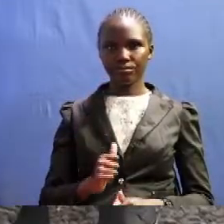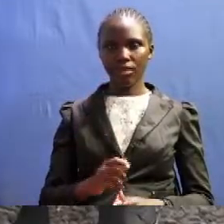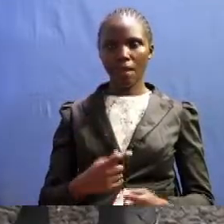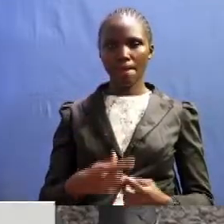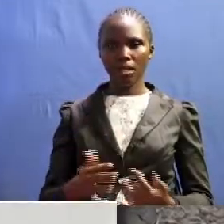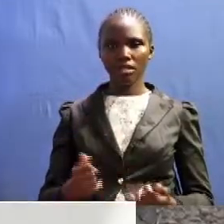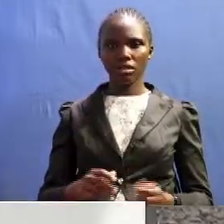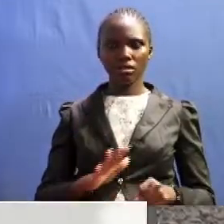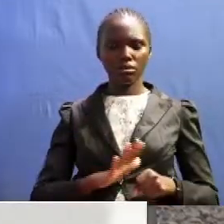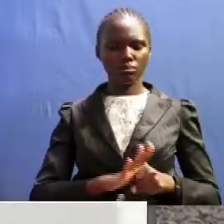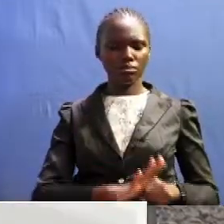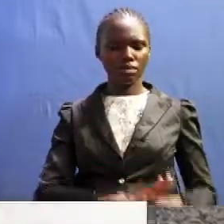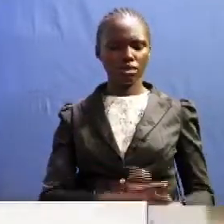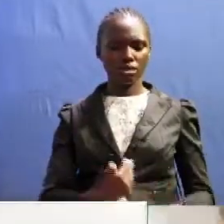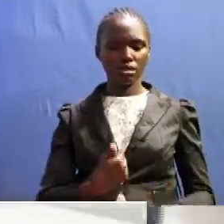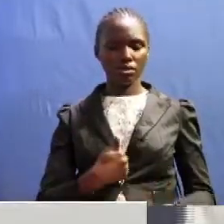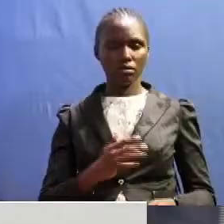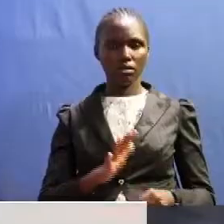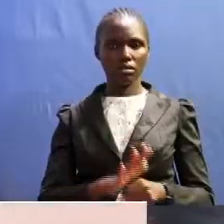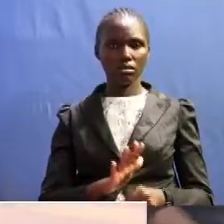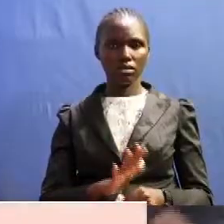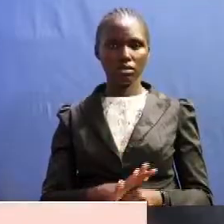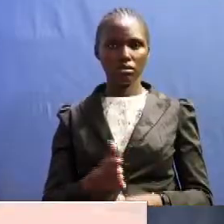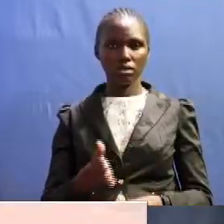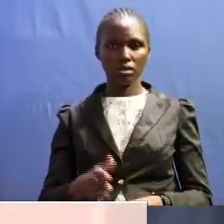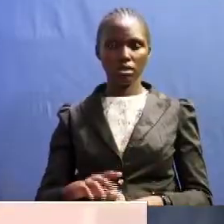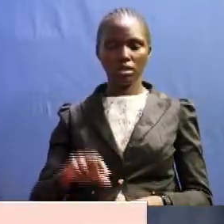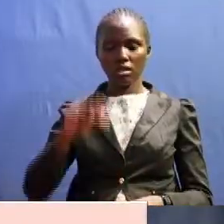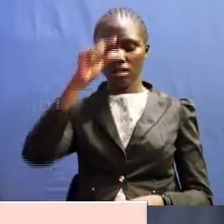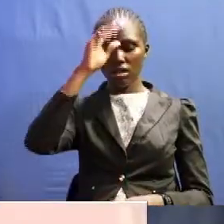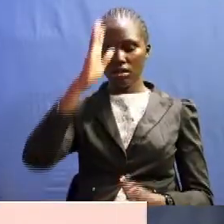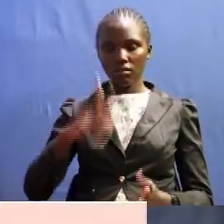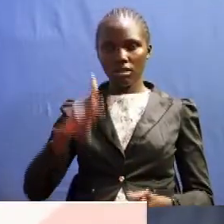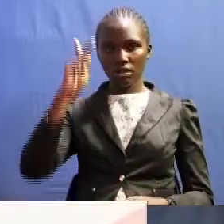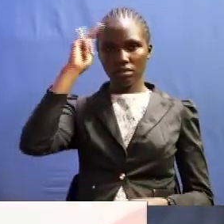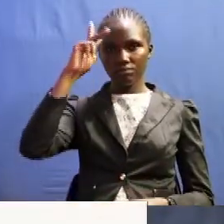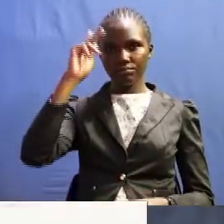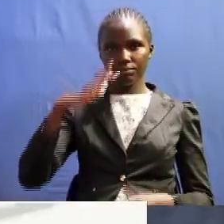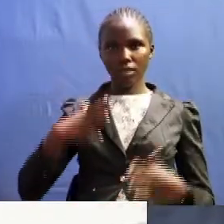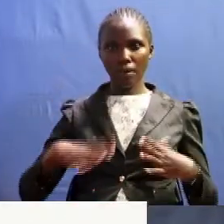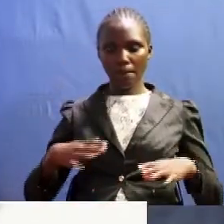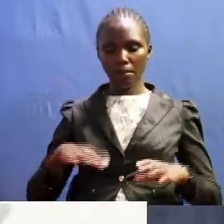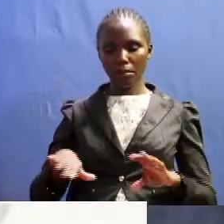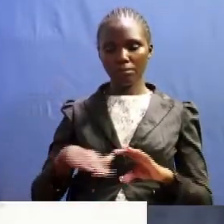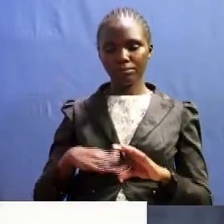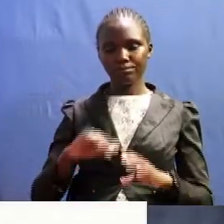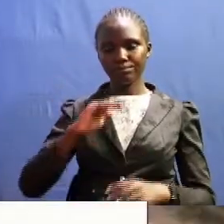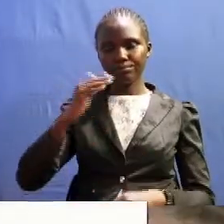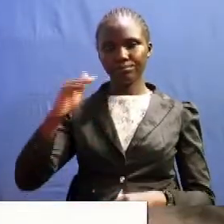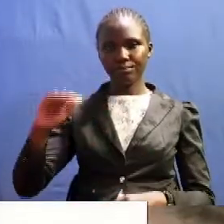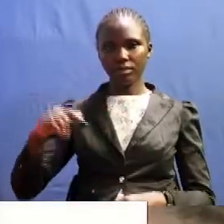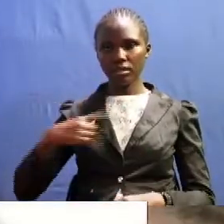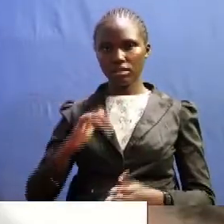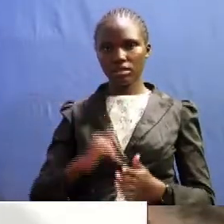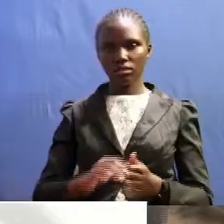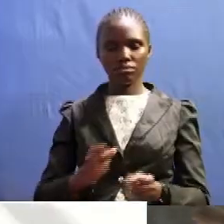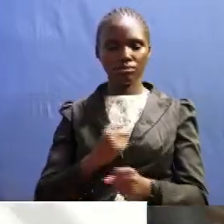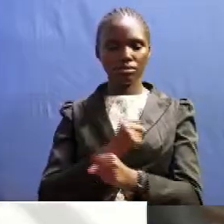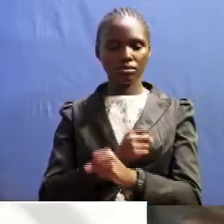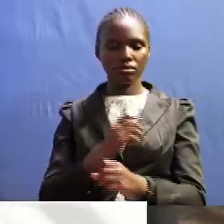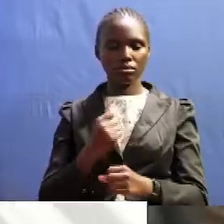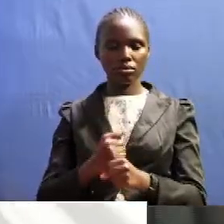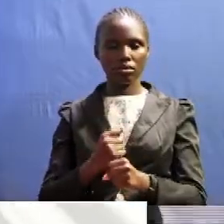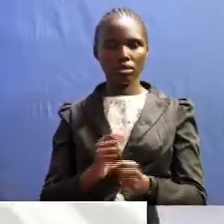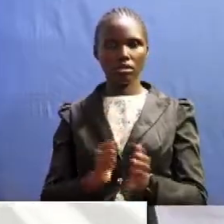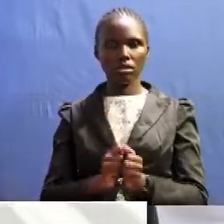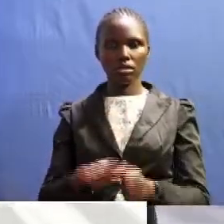Due to the pressure being piled up on Governor Wamatangi, a section of Kiambu County members of the County Assembly has defended Governor Kimani